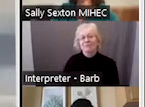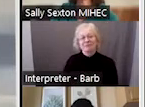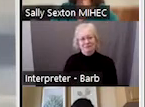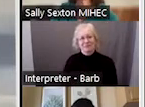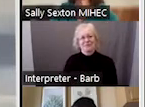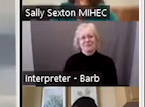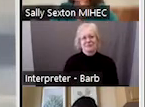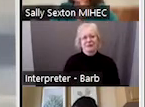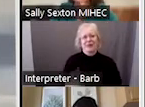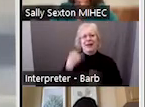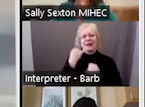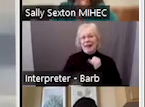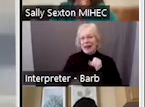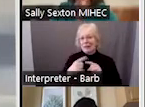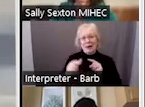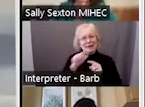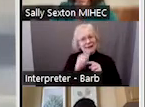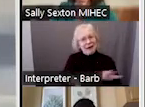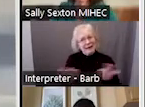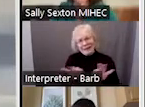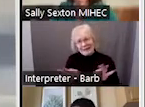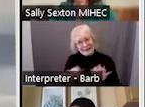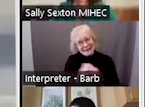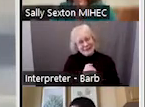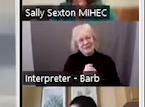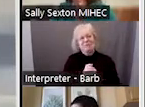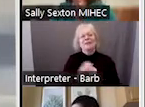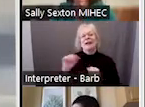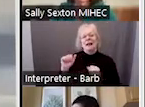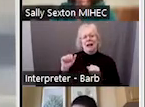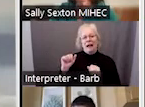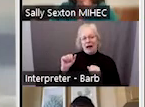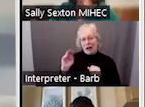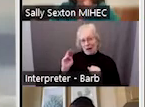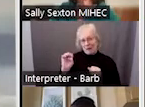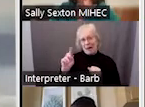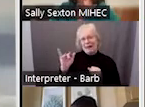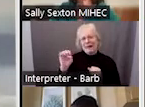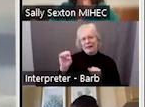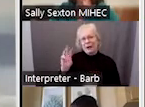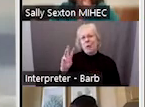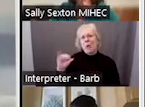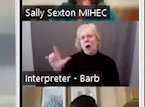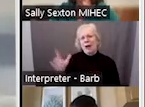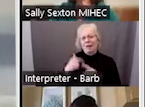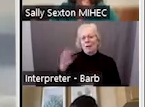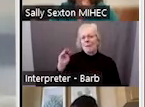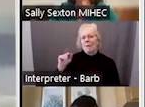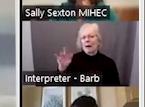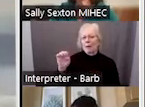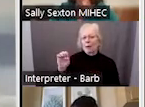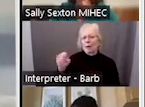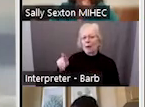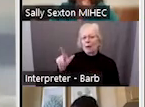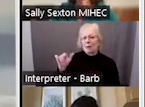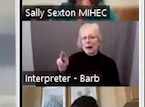And last but not least, we have Amelie Wall from Maple Plain, Minnesota. Amelie is a world traveler, and before the